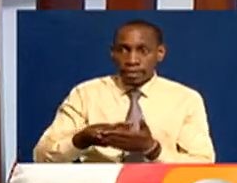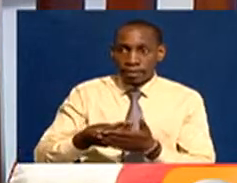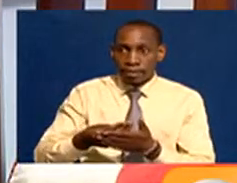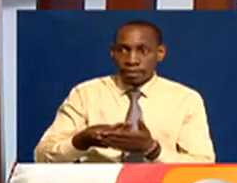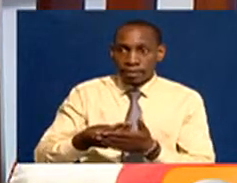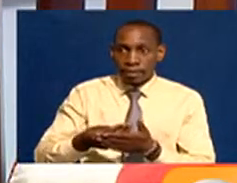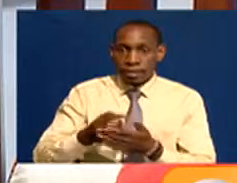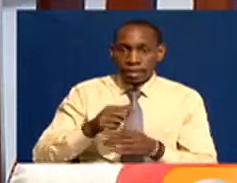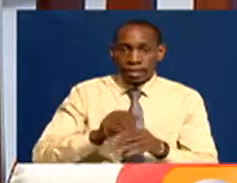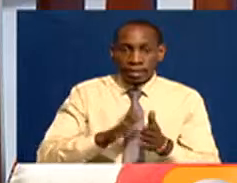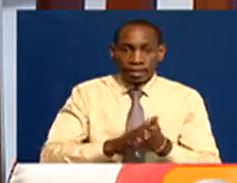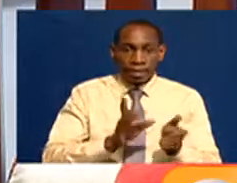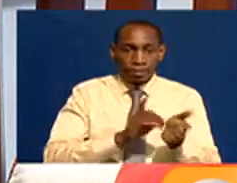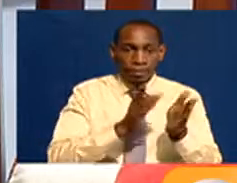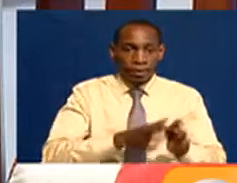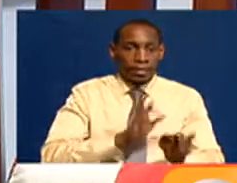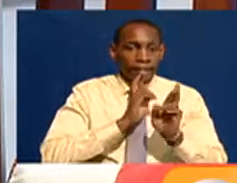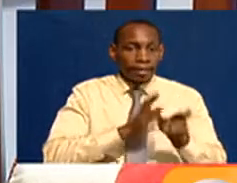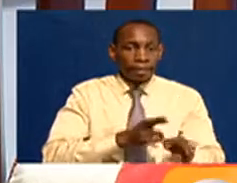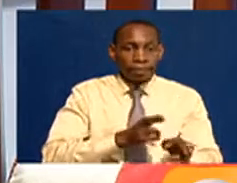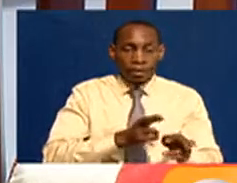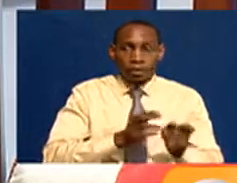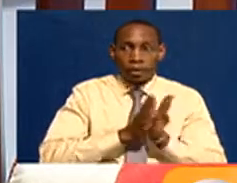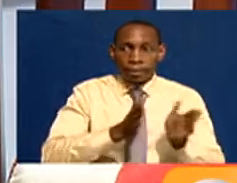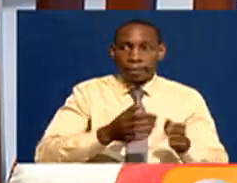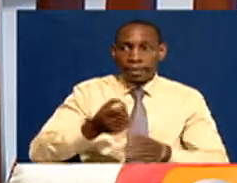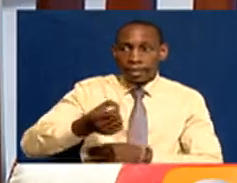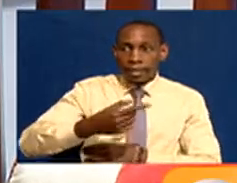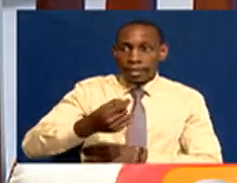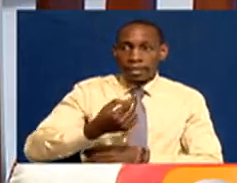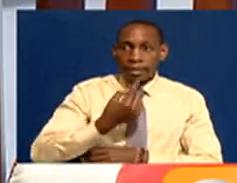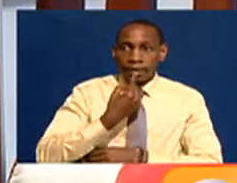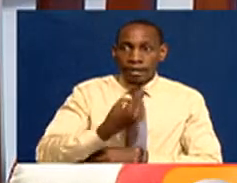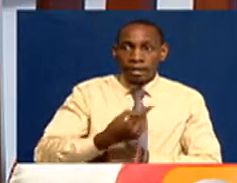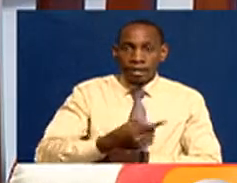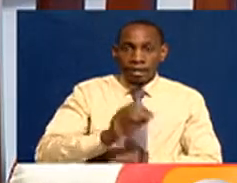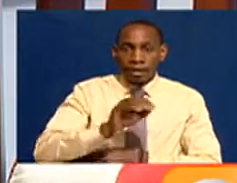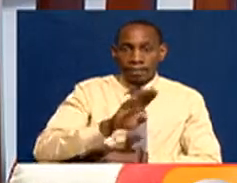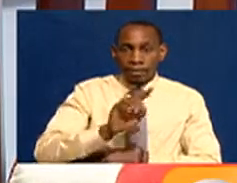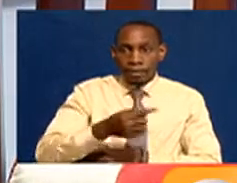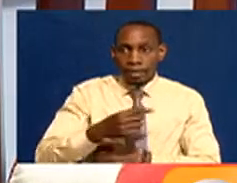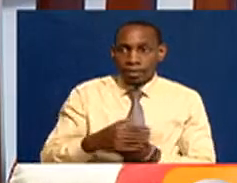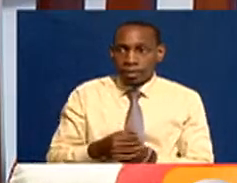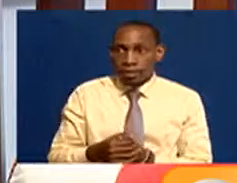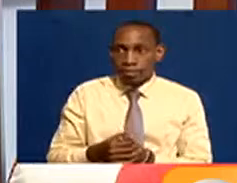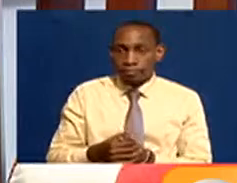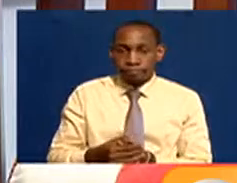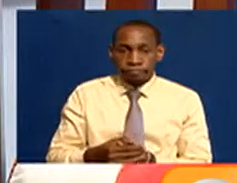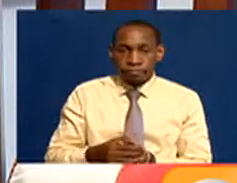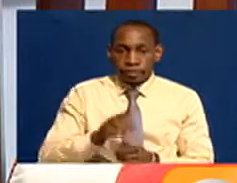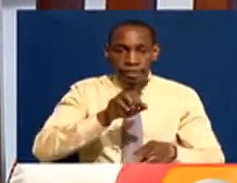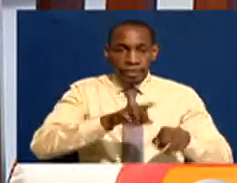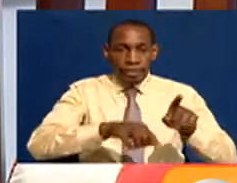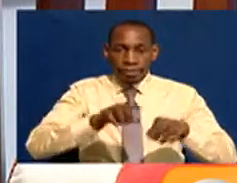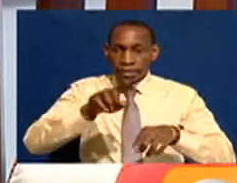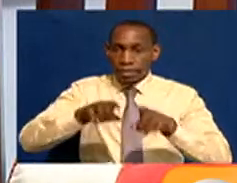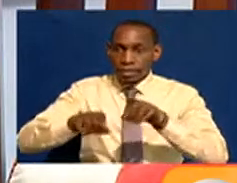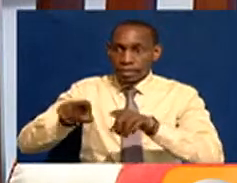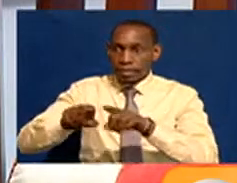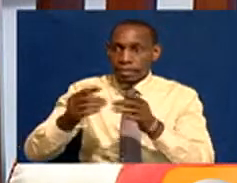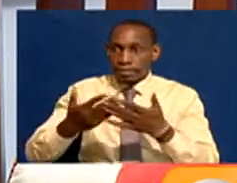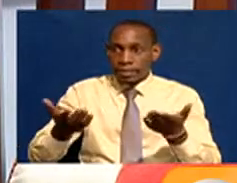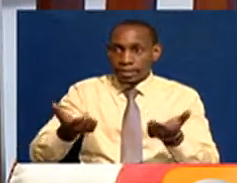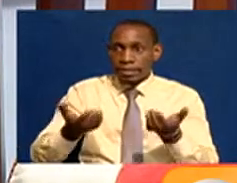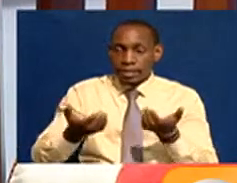a new doctor is reporting in public, they're earning 104,000. You see, those inconsistencies there are things that need to